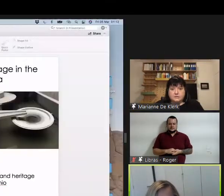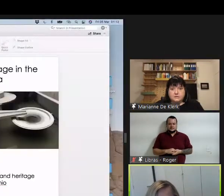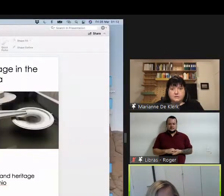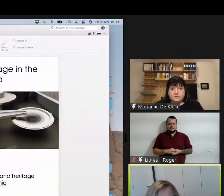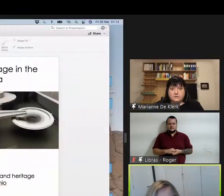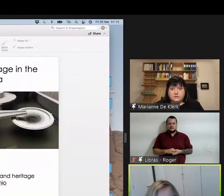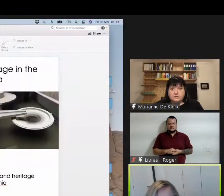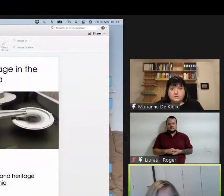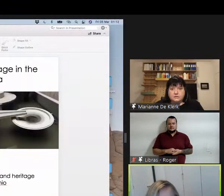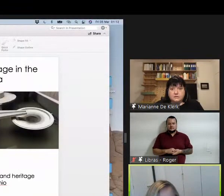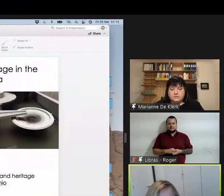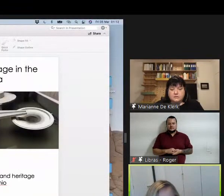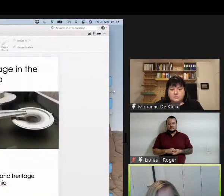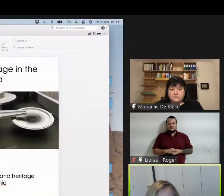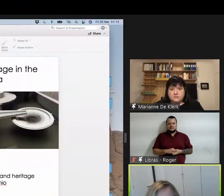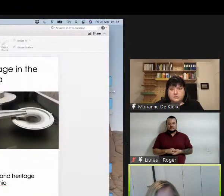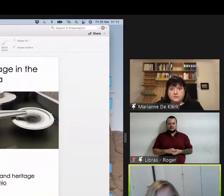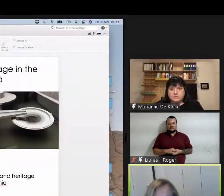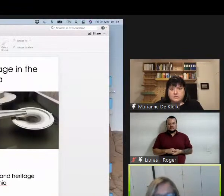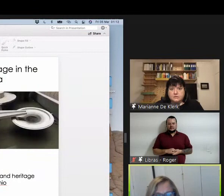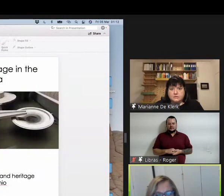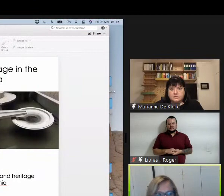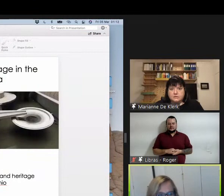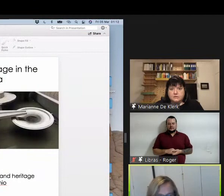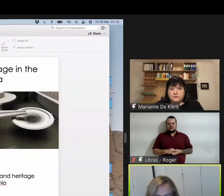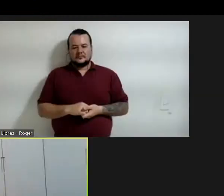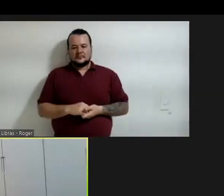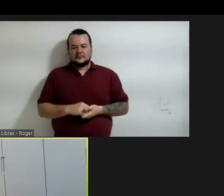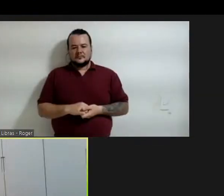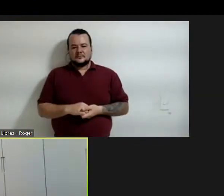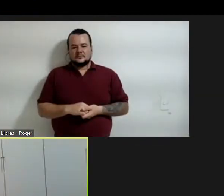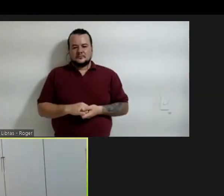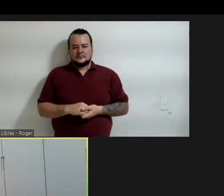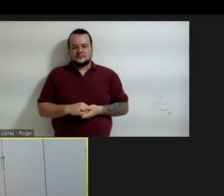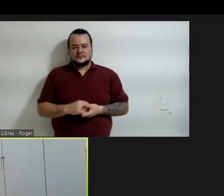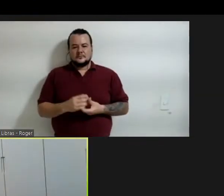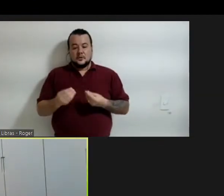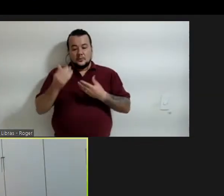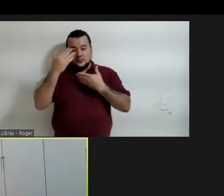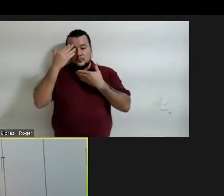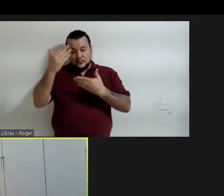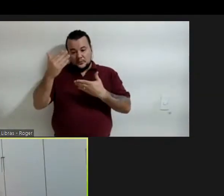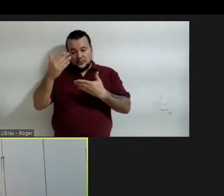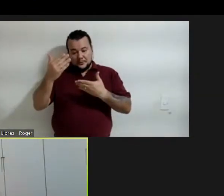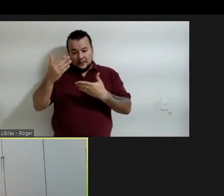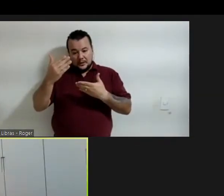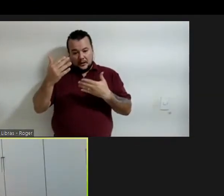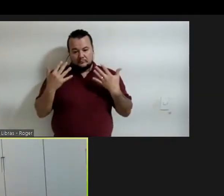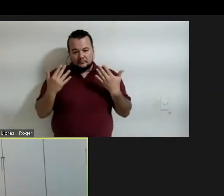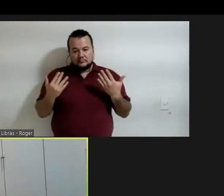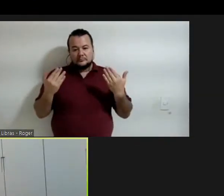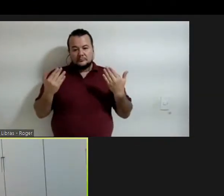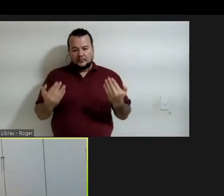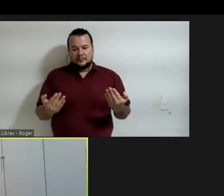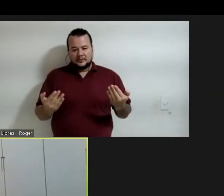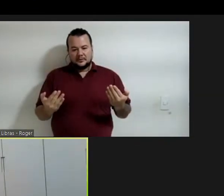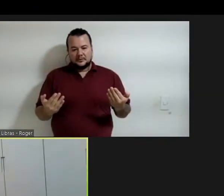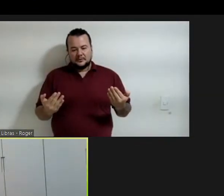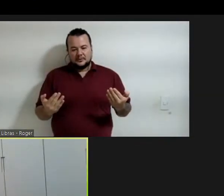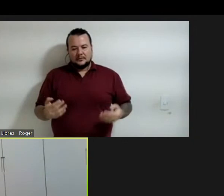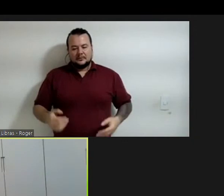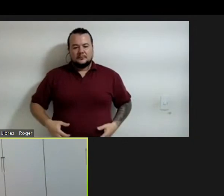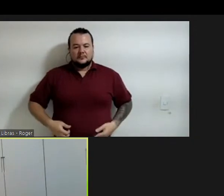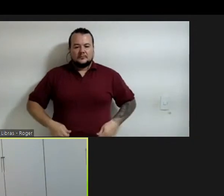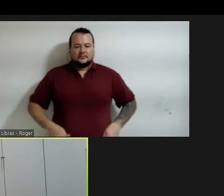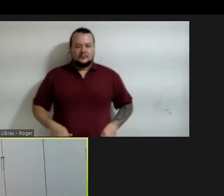Obrigada, Marianne. Thank you, Marianne, for the beautiful presentation. Foi uma belíssima apresentação,